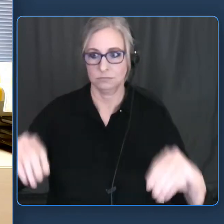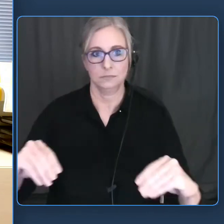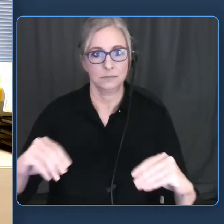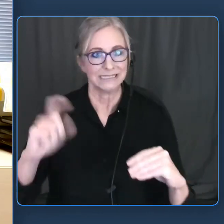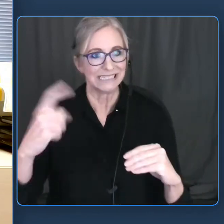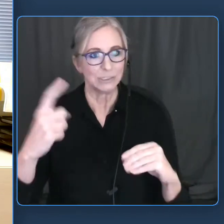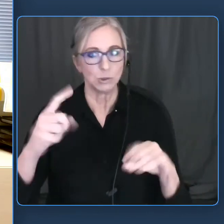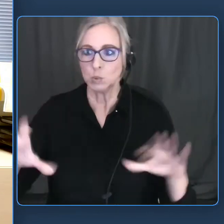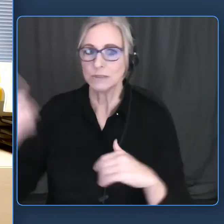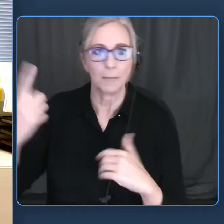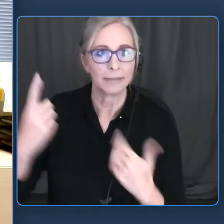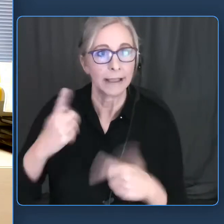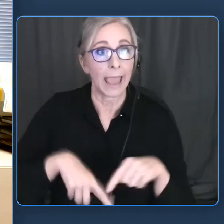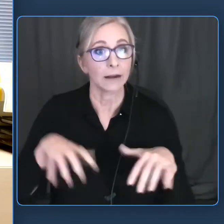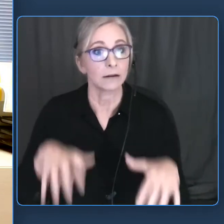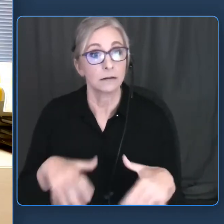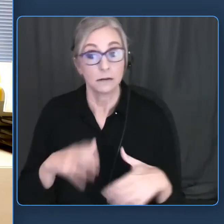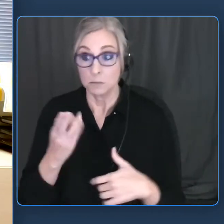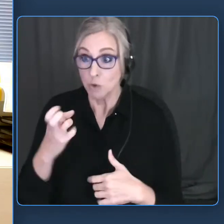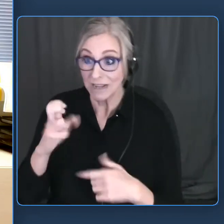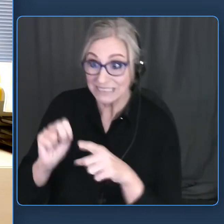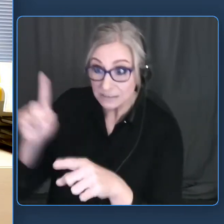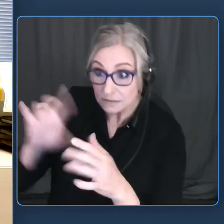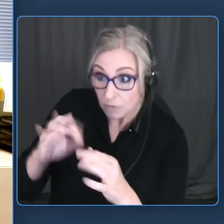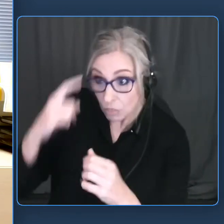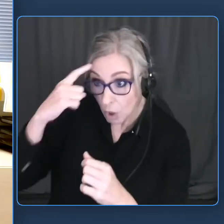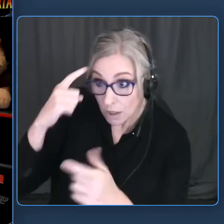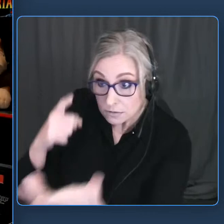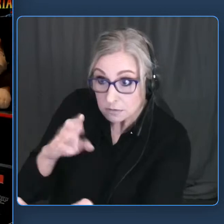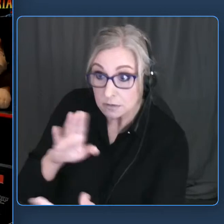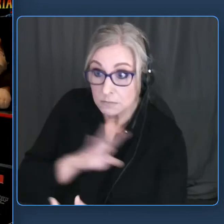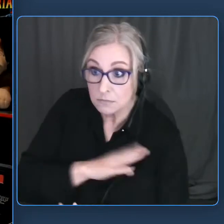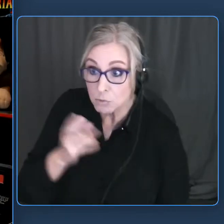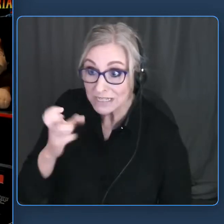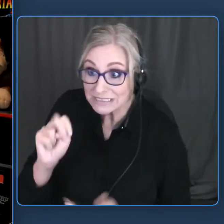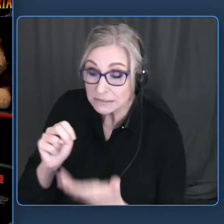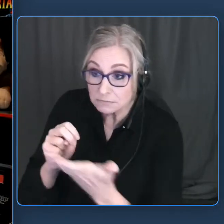get something done? Brendan, did you have some thoughts on this?